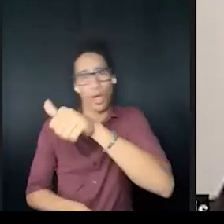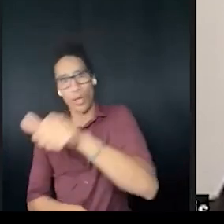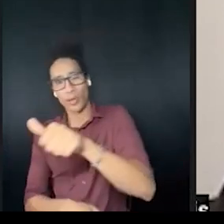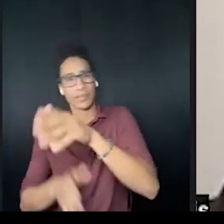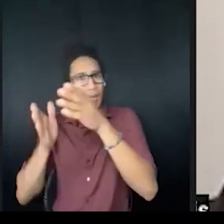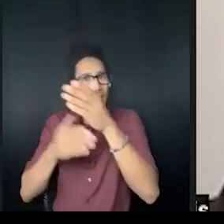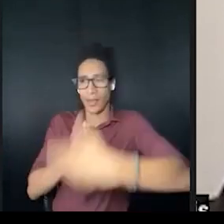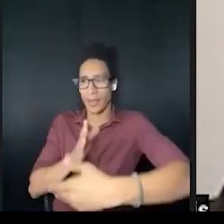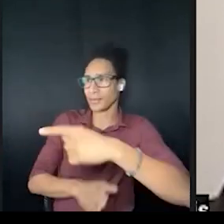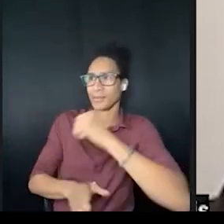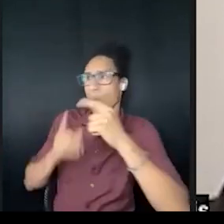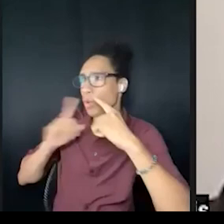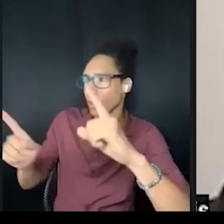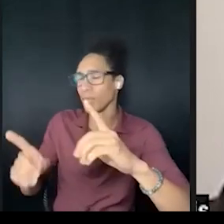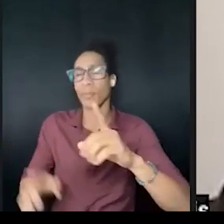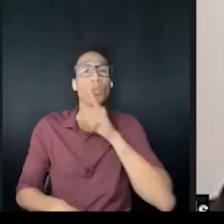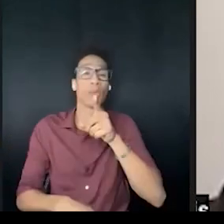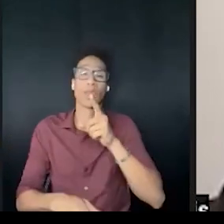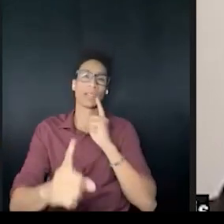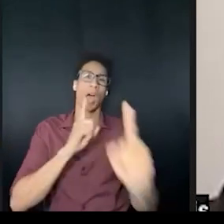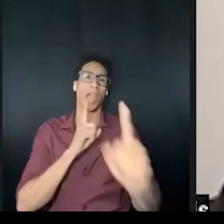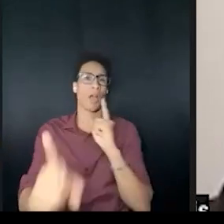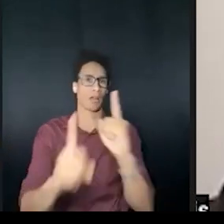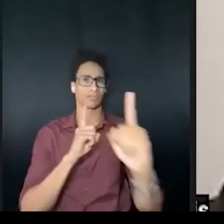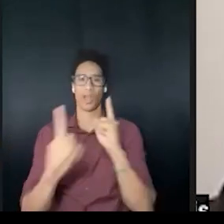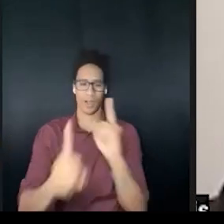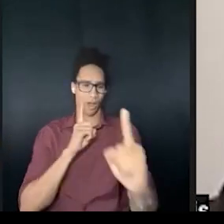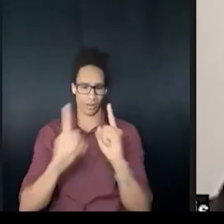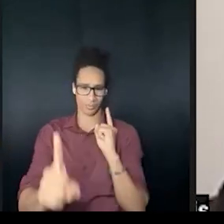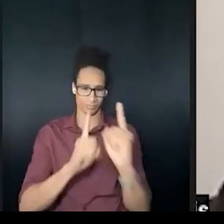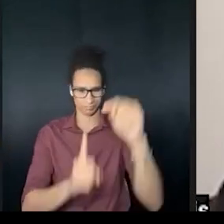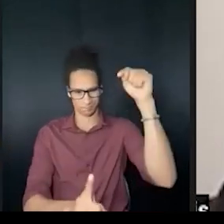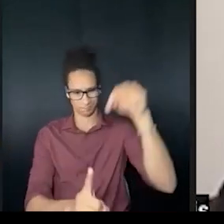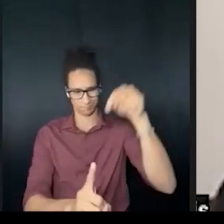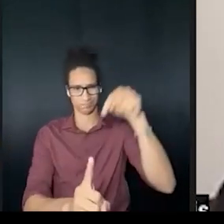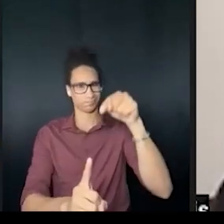it's just dialogue, I think, is really the only thing that I feel like is